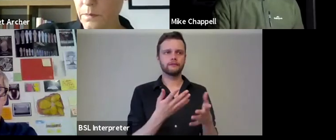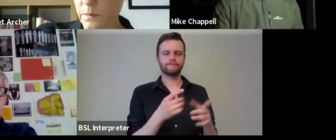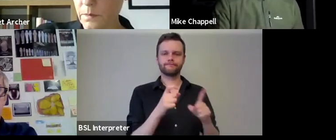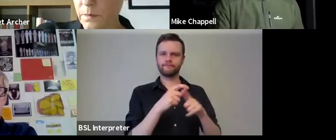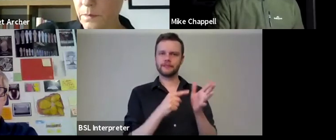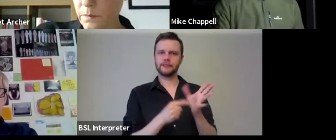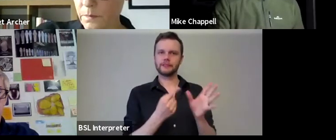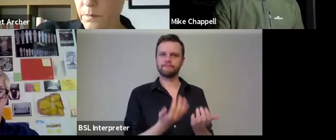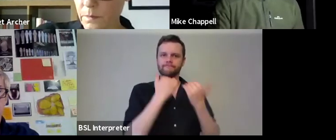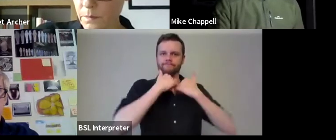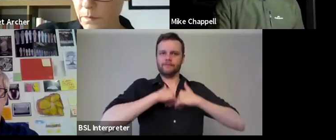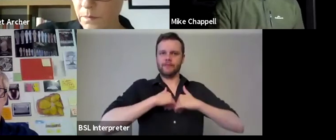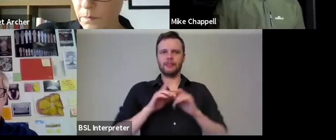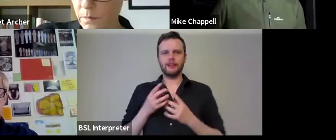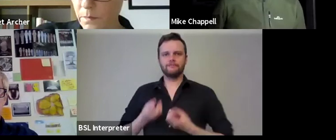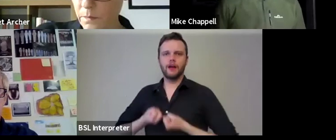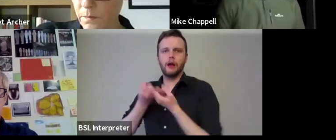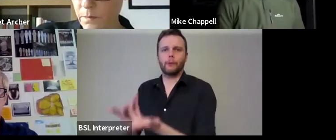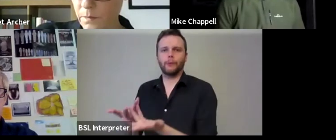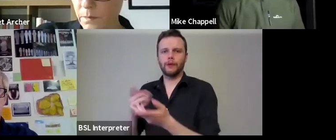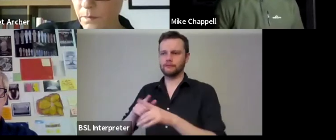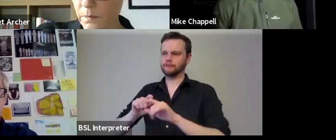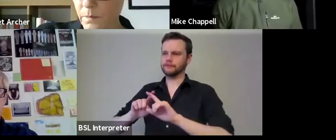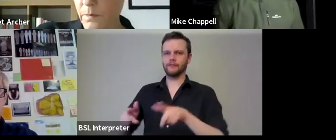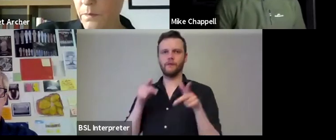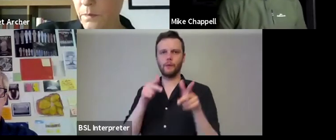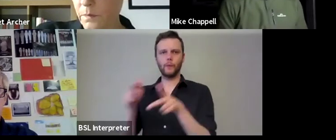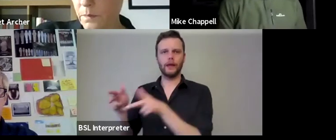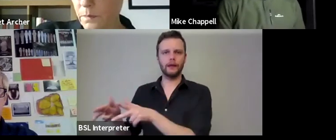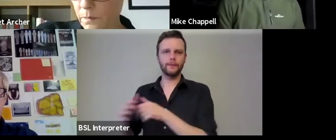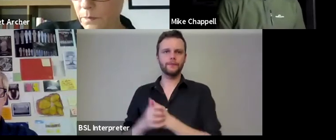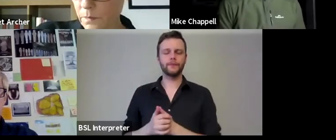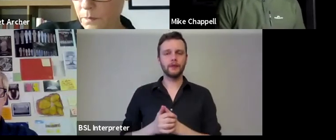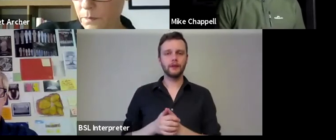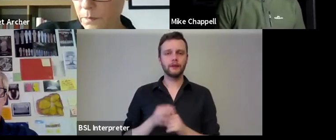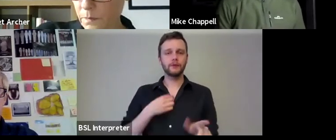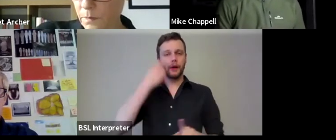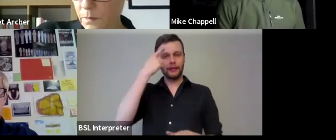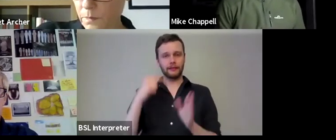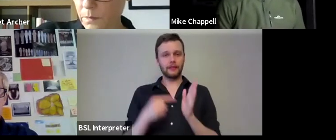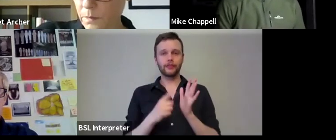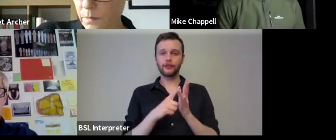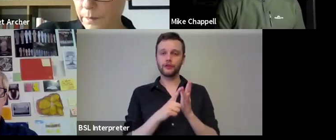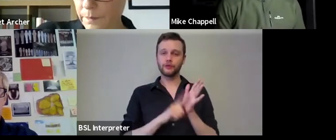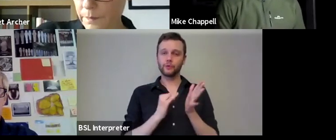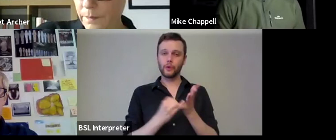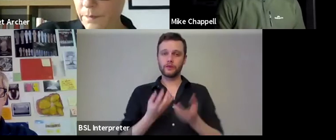and then output that in a whole series of different ways. And I guess the tools to output that